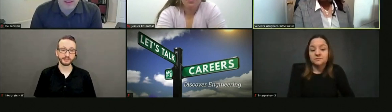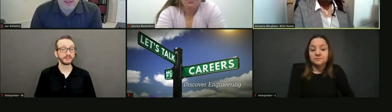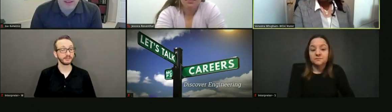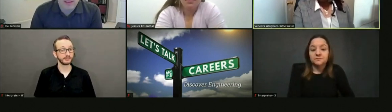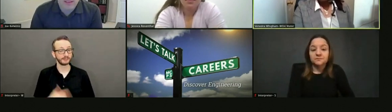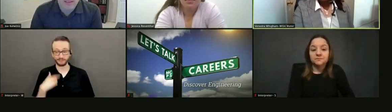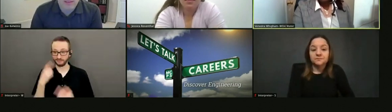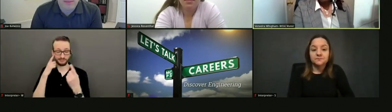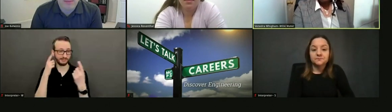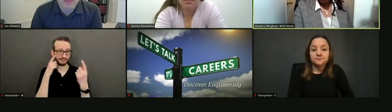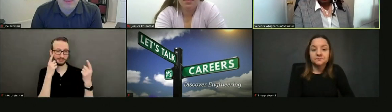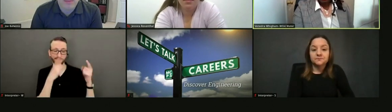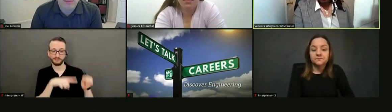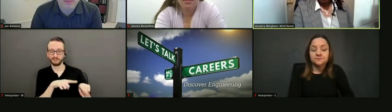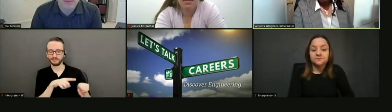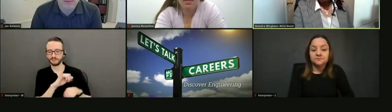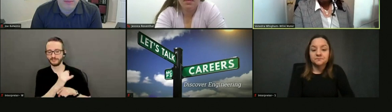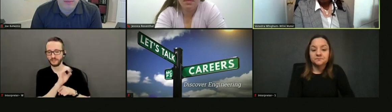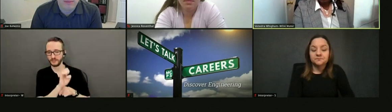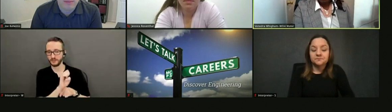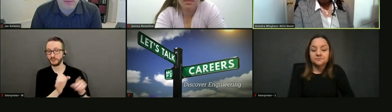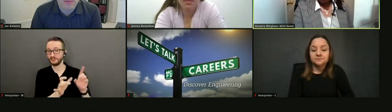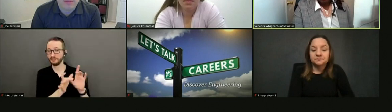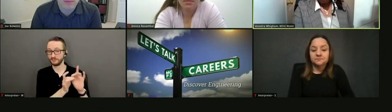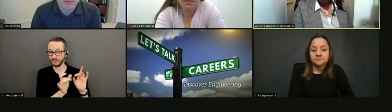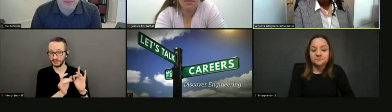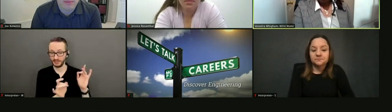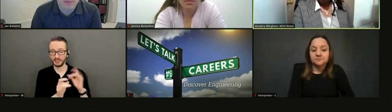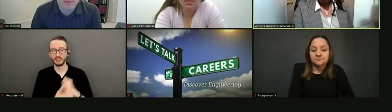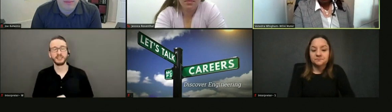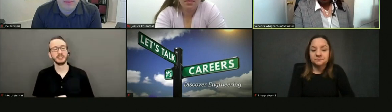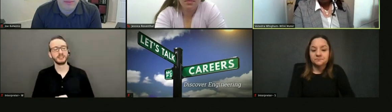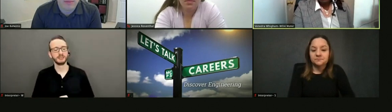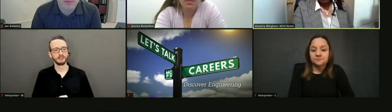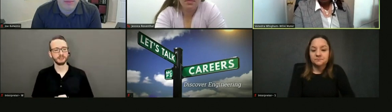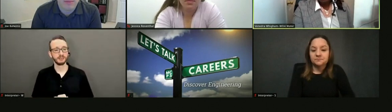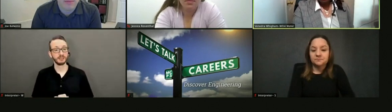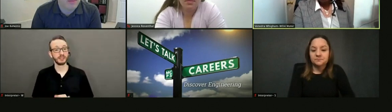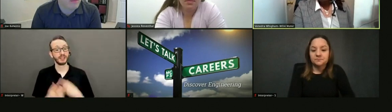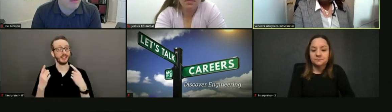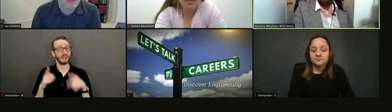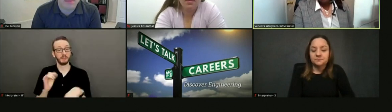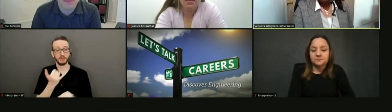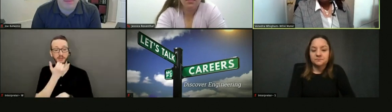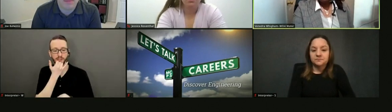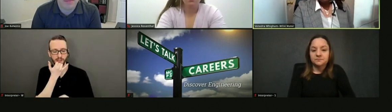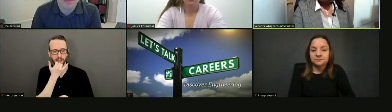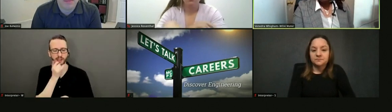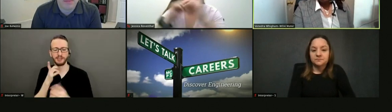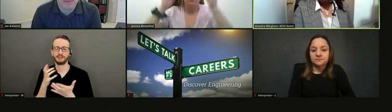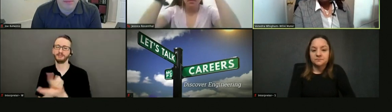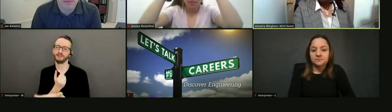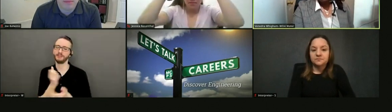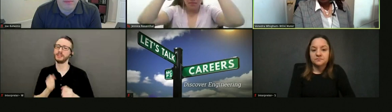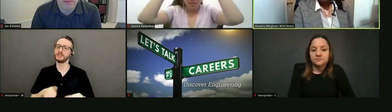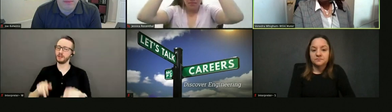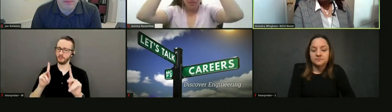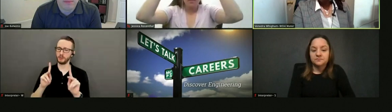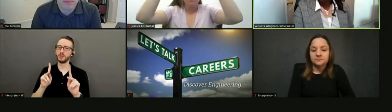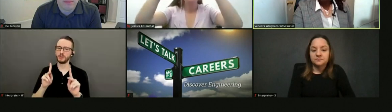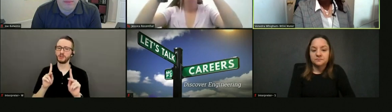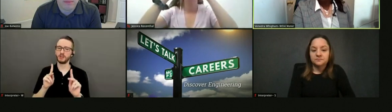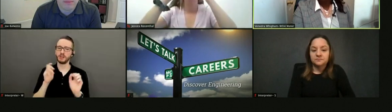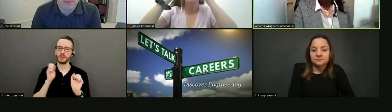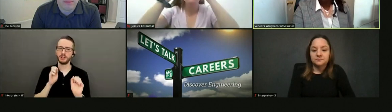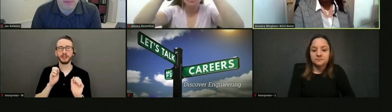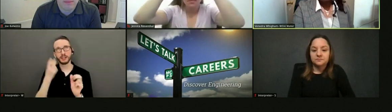I agree with what Joe said. I think that when you make a mistake, it's an opportunity, and you can't always look at it as,